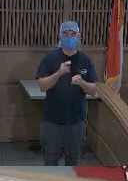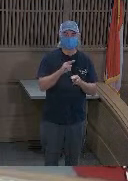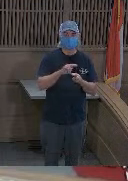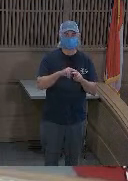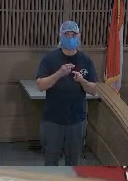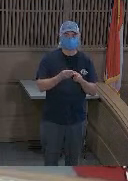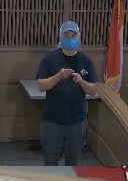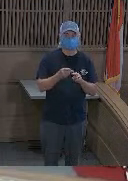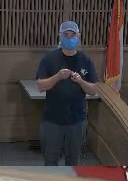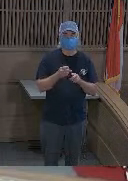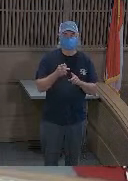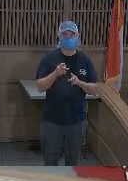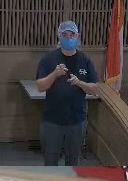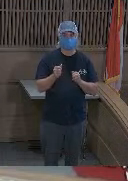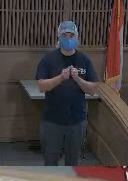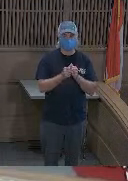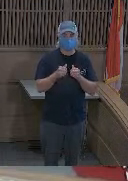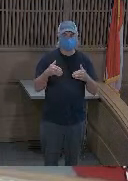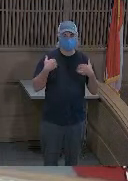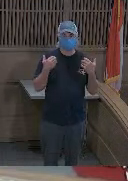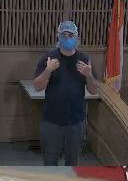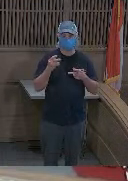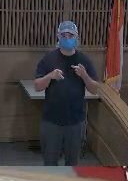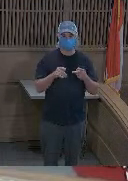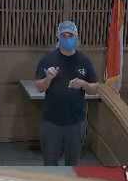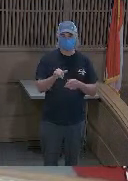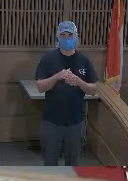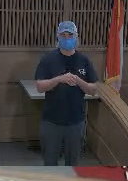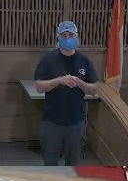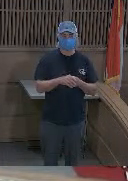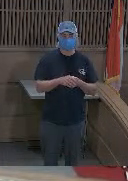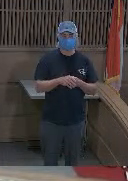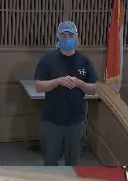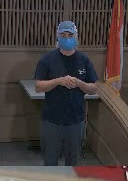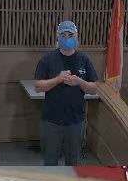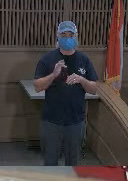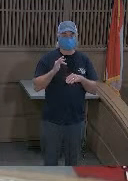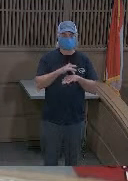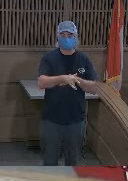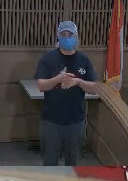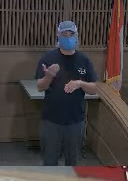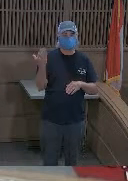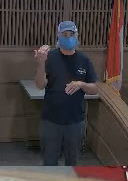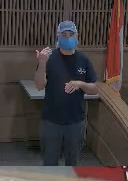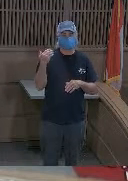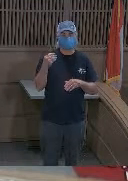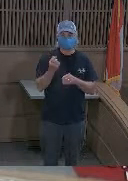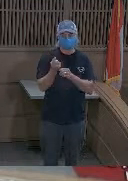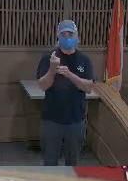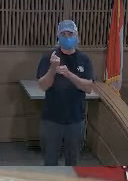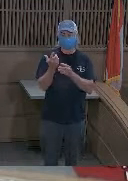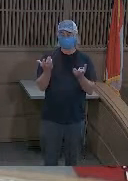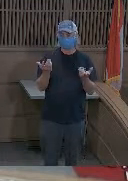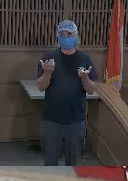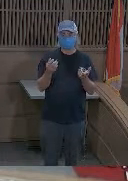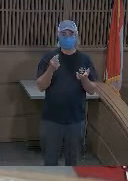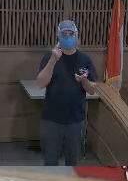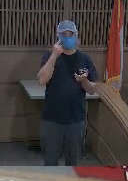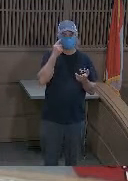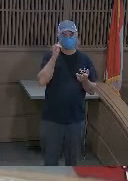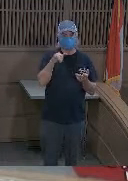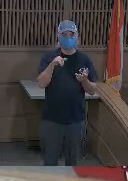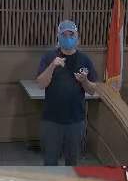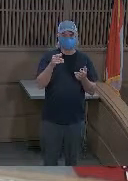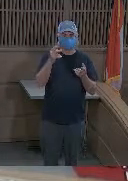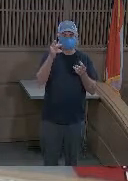people than it ever has before. So earlier in the pandemic, we tended to think that this was a